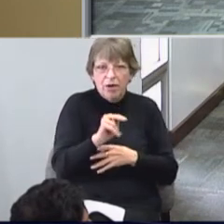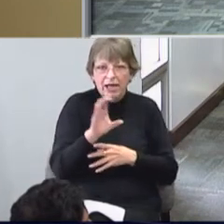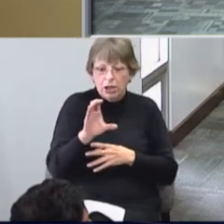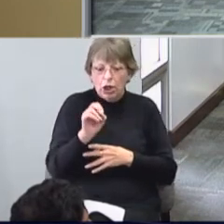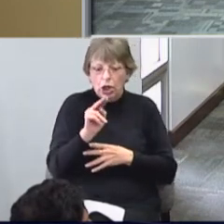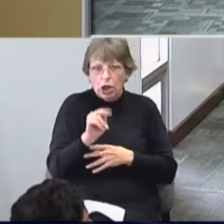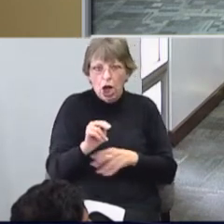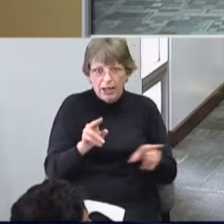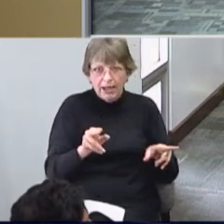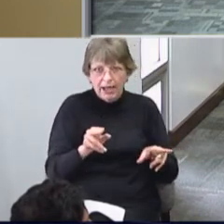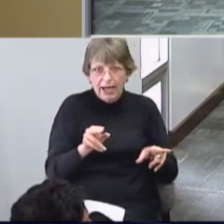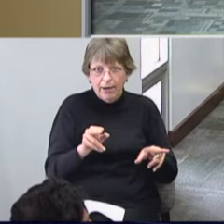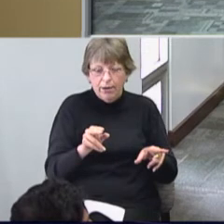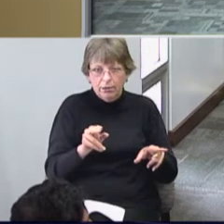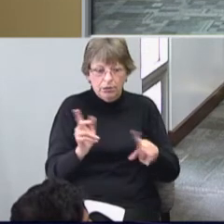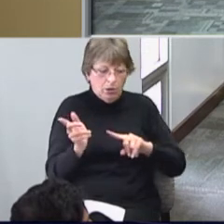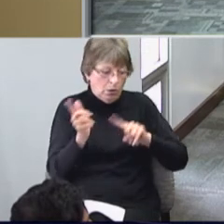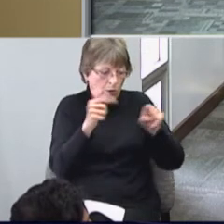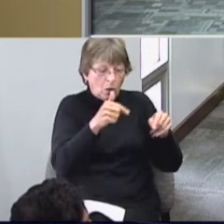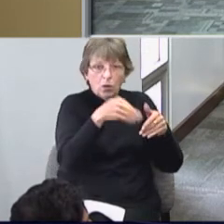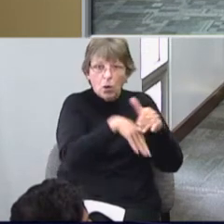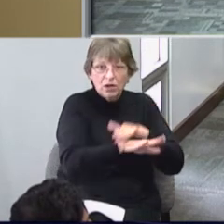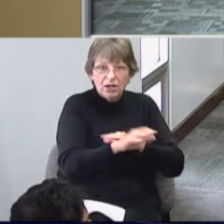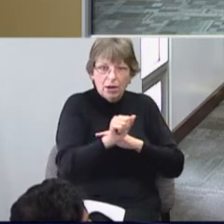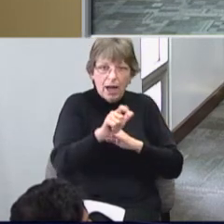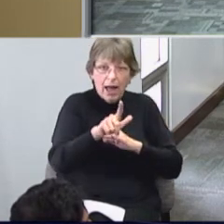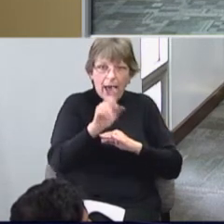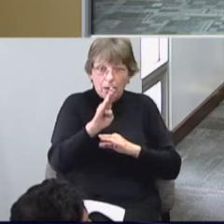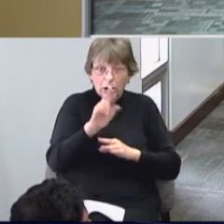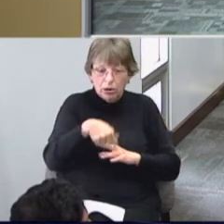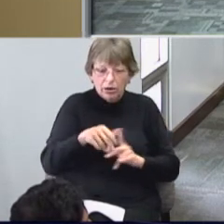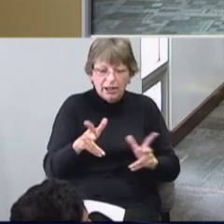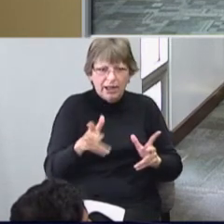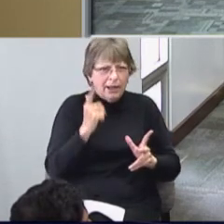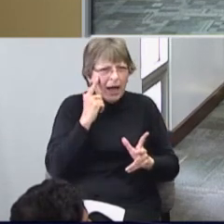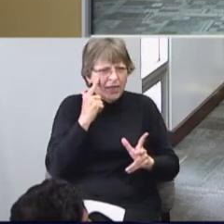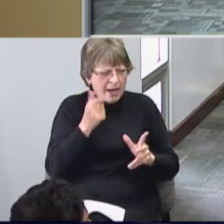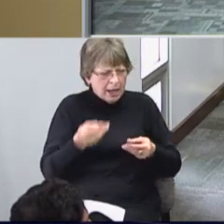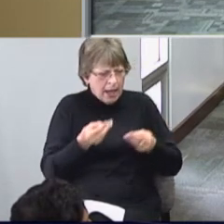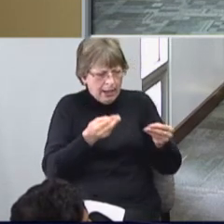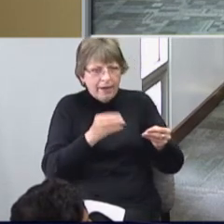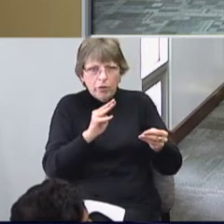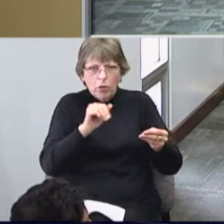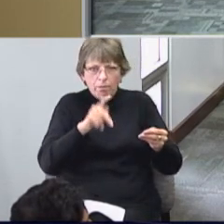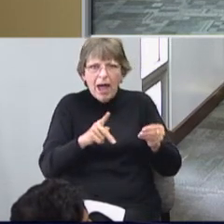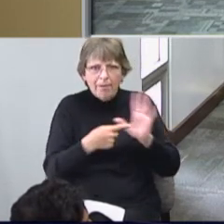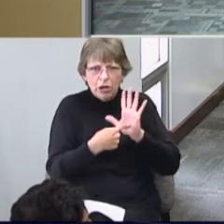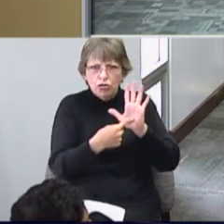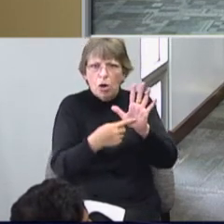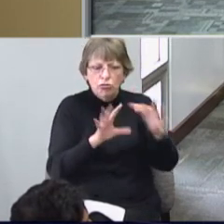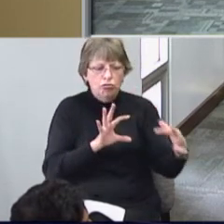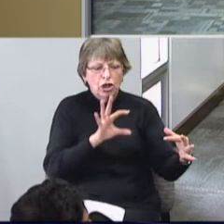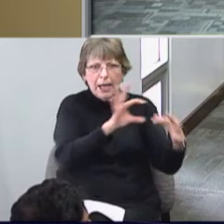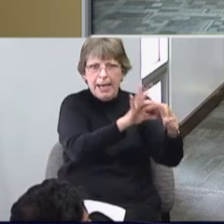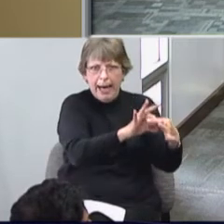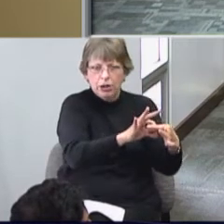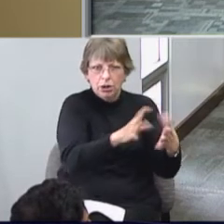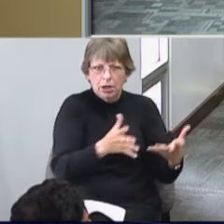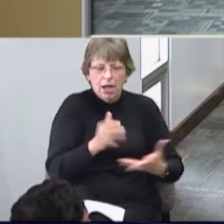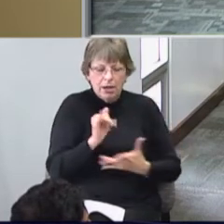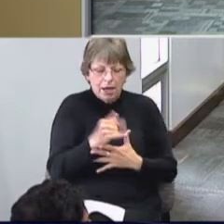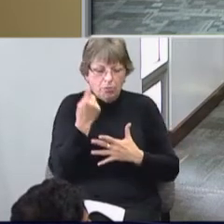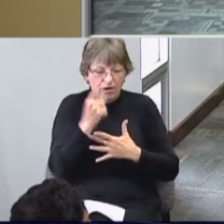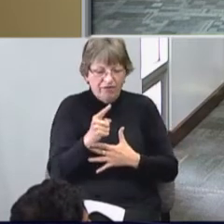would eventually wrap up into Albuquerque. And I think there's a map in there that shows that connection. So it would be